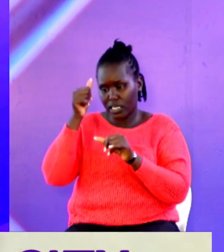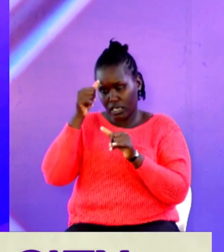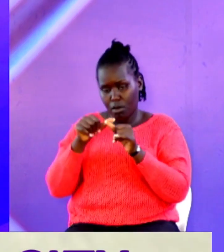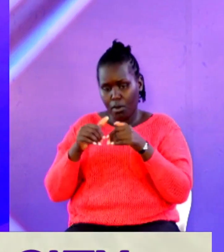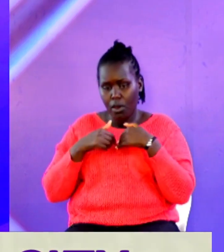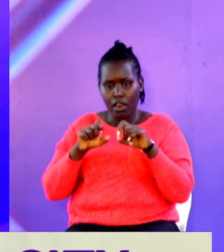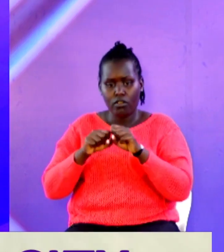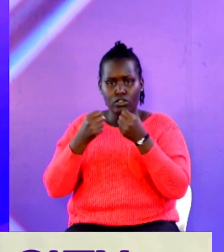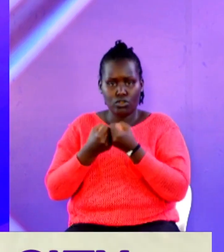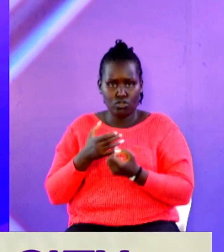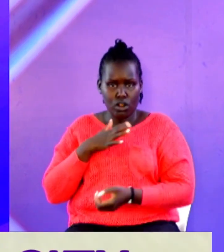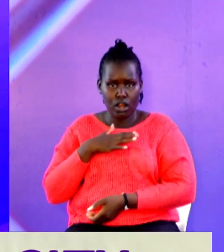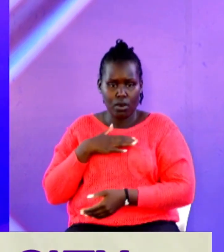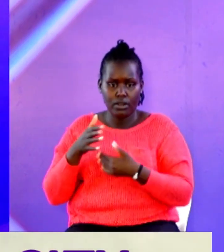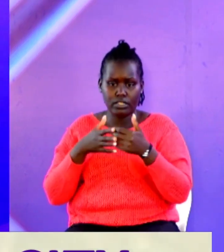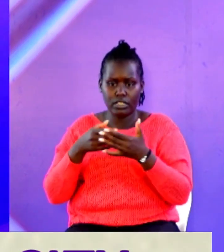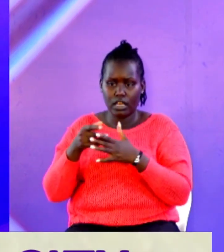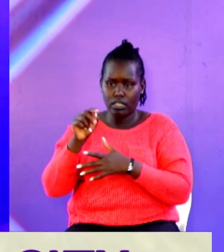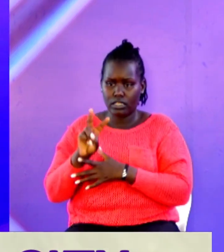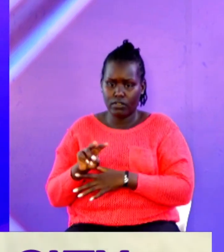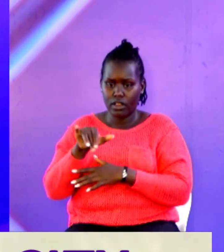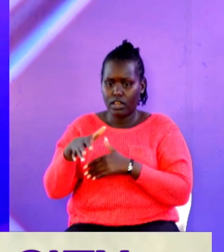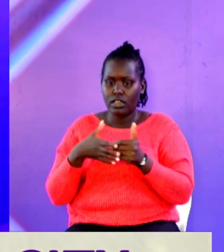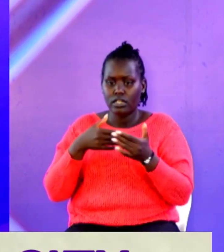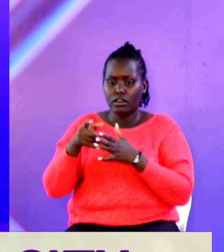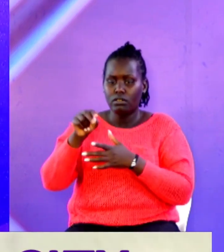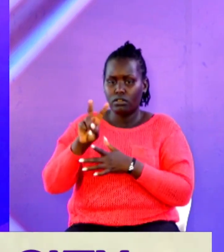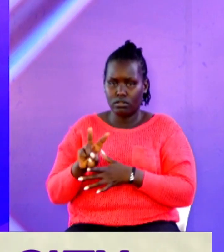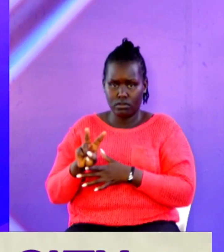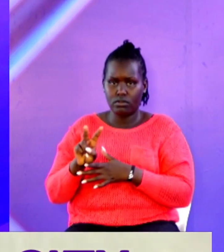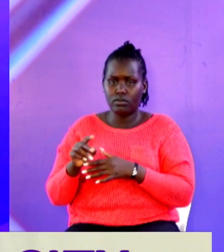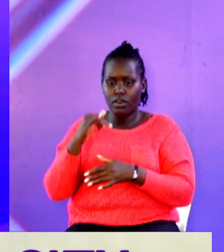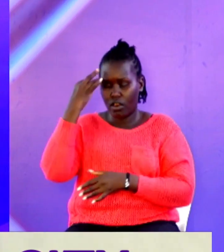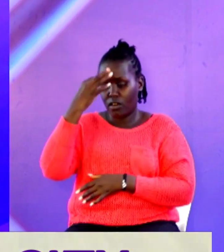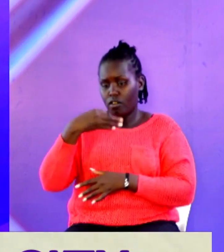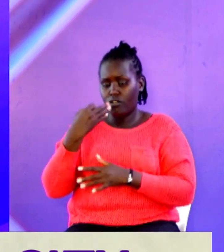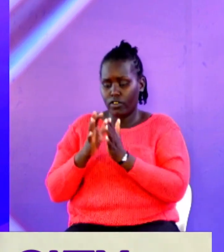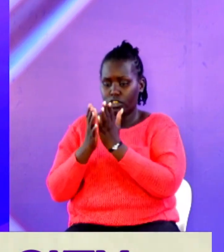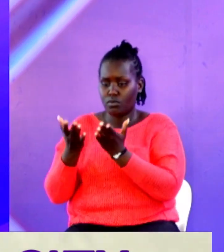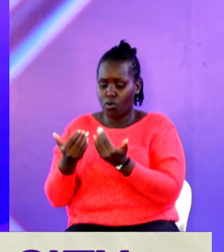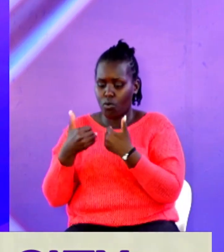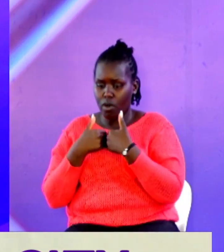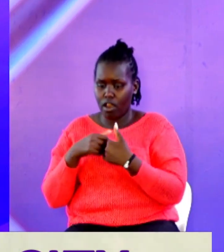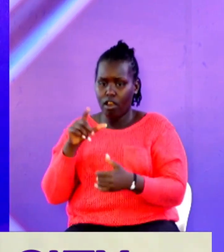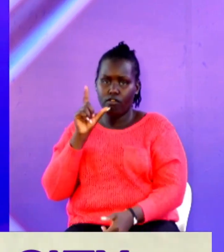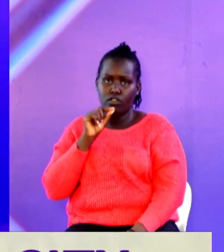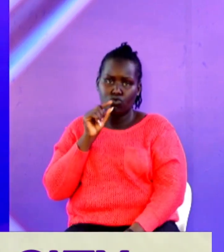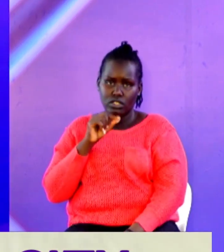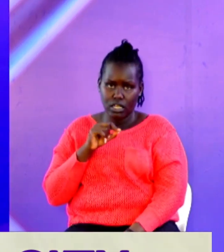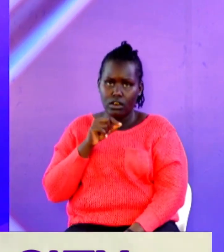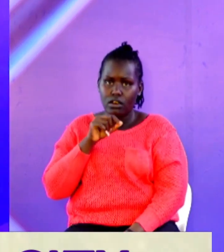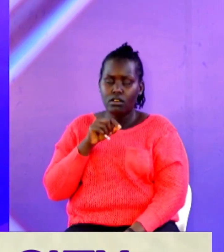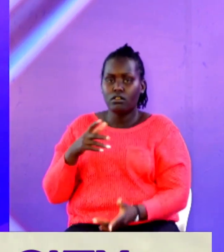socials. That is the Science TV. That is Science TV on Facebook. We have Twitter at Science TV